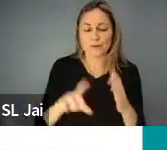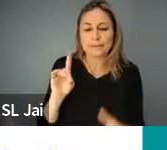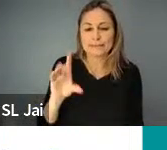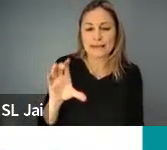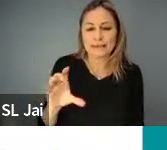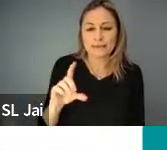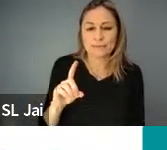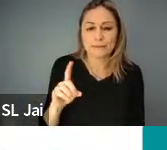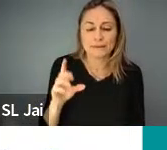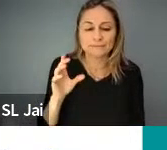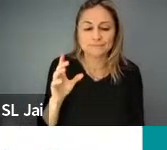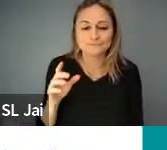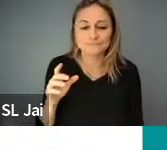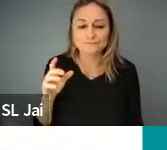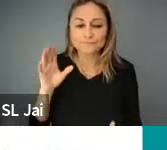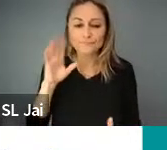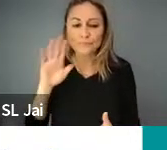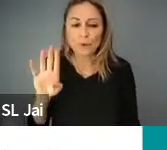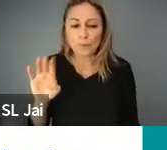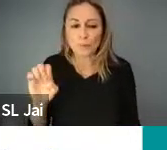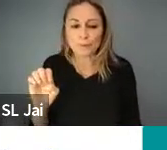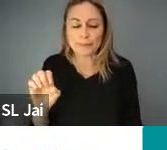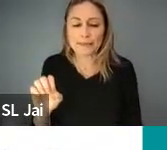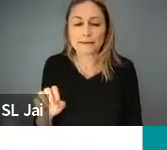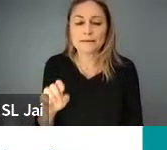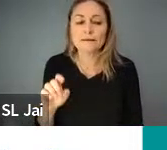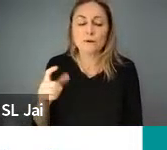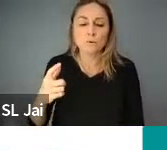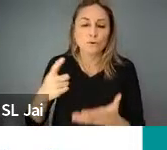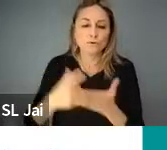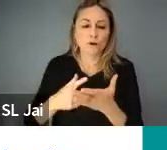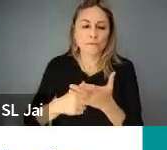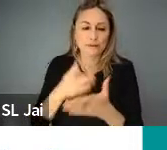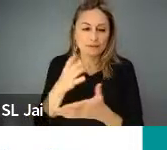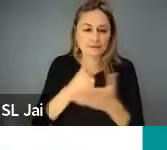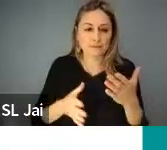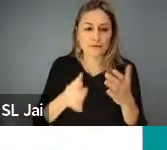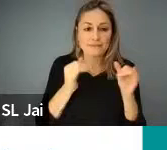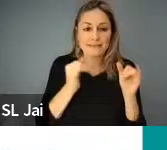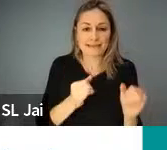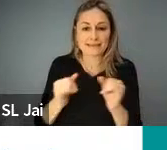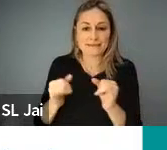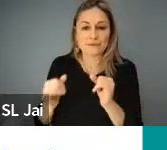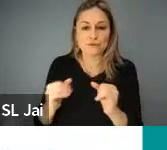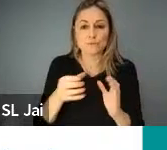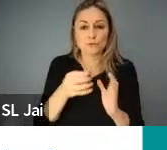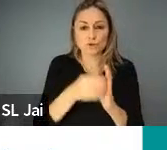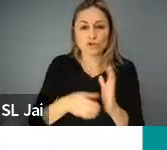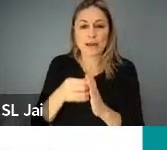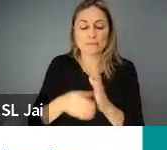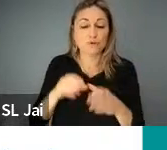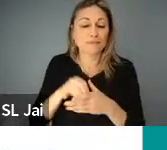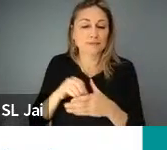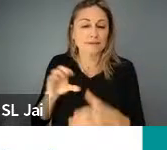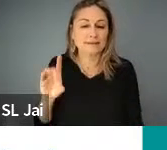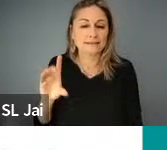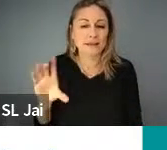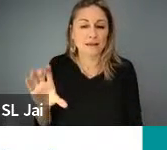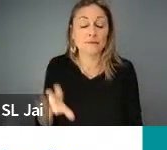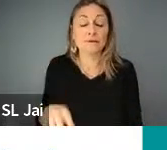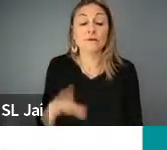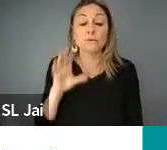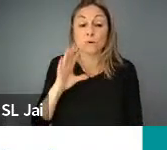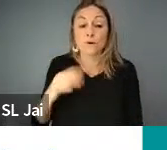is. And we'll talk a little bit more about some of these individual chapters in the document. There will be a